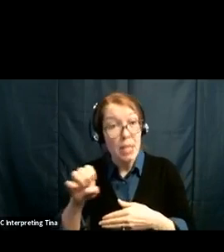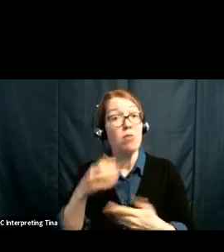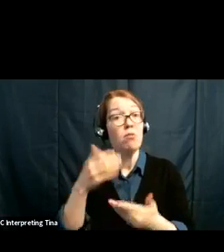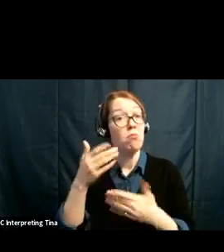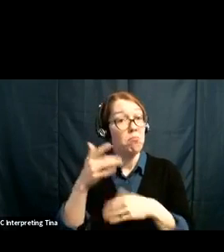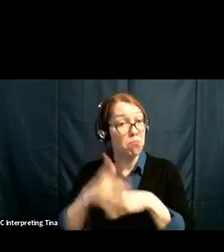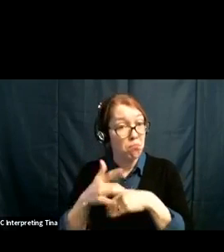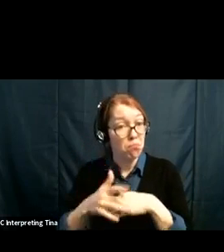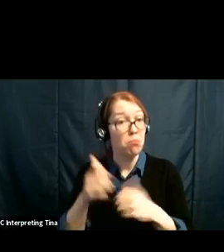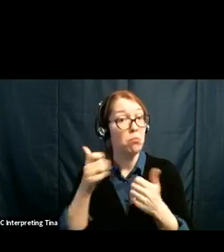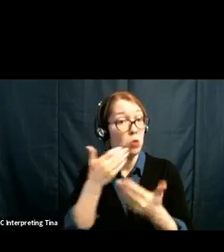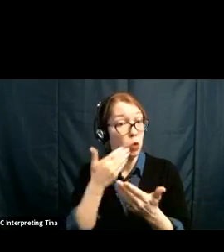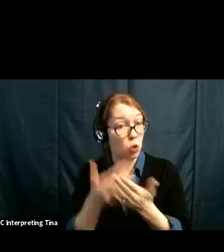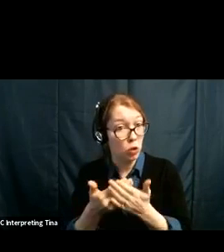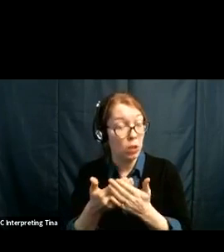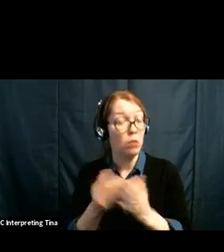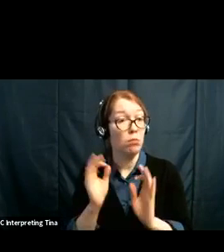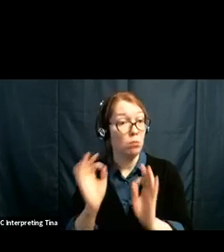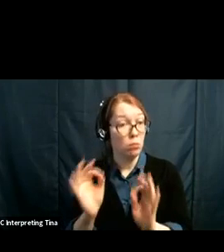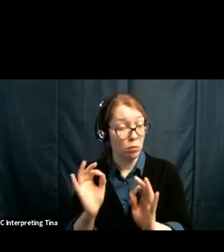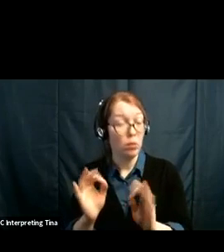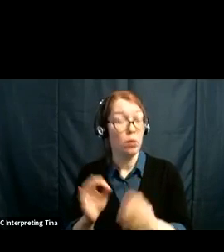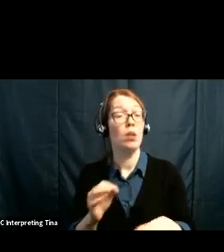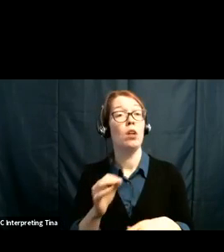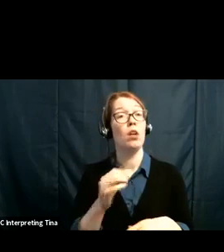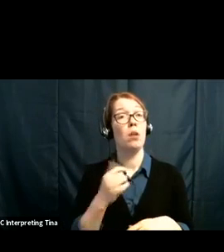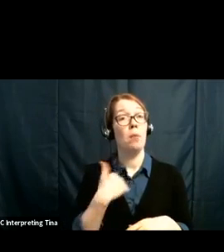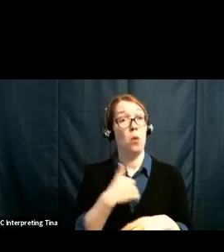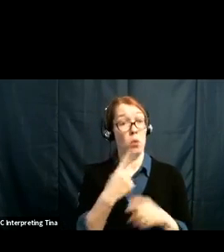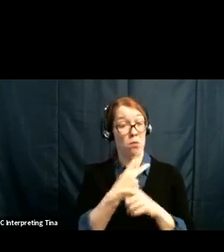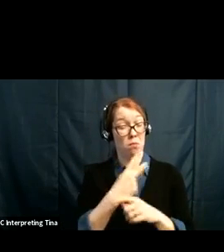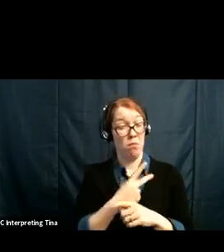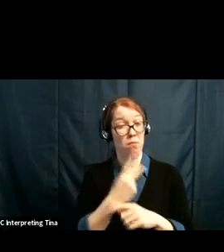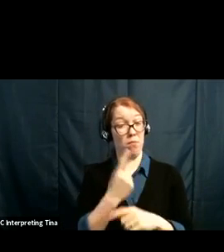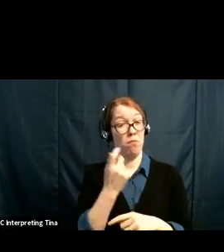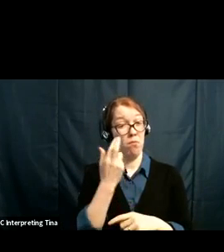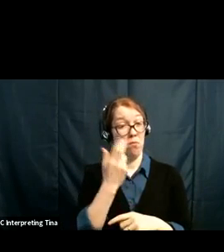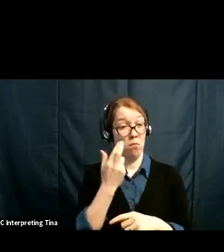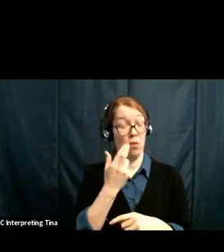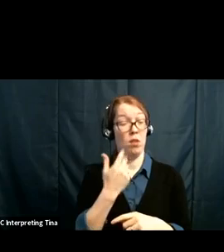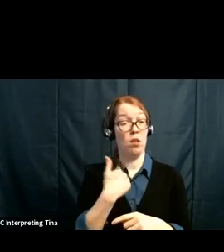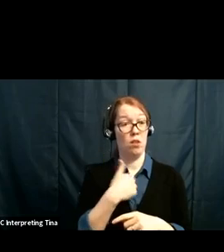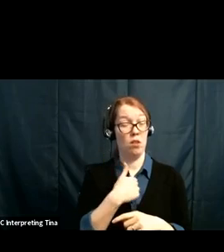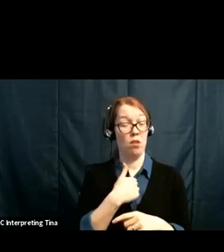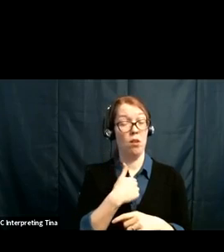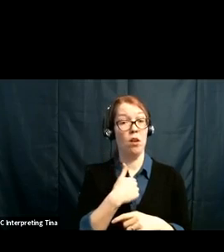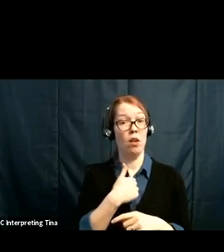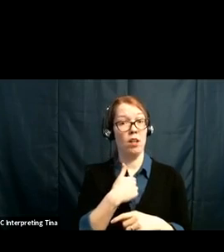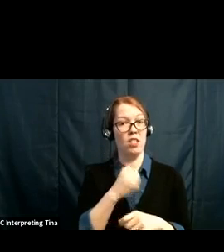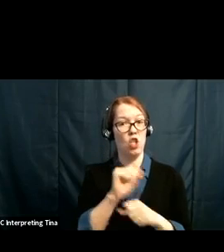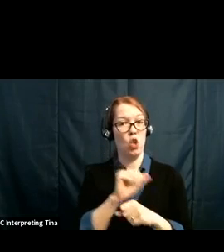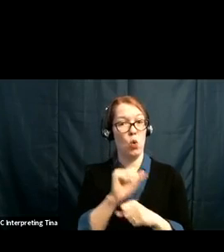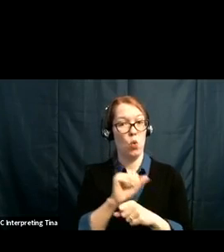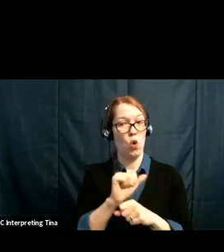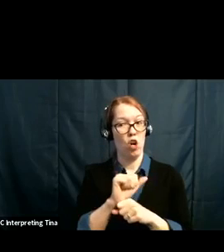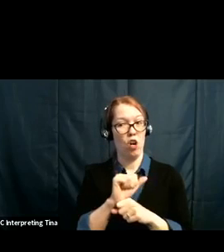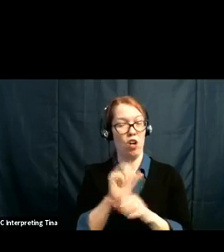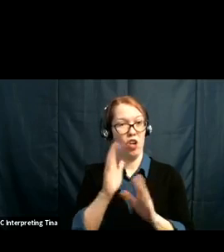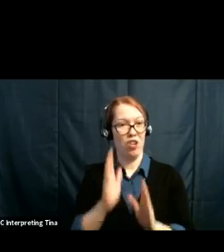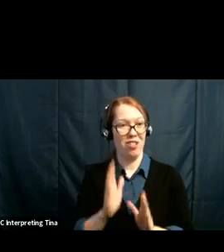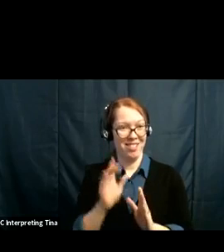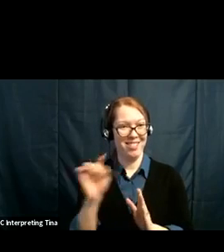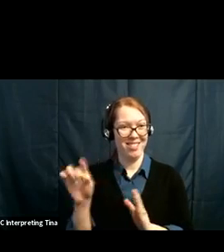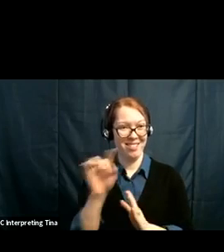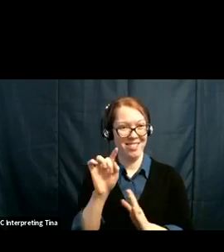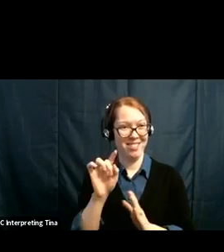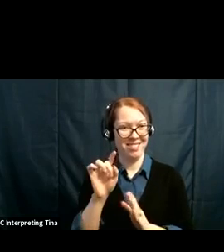equipment. What we are finding is most precarious right now is our workforce, our caregivers. And when